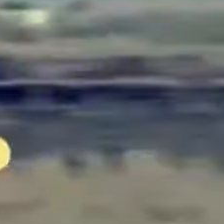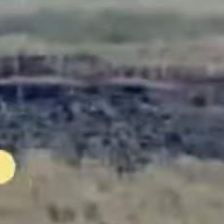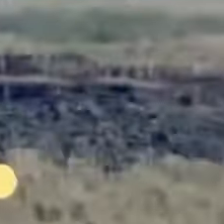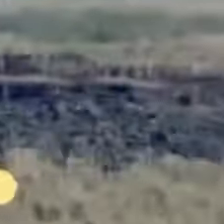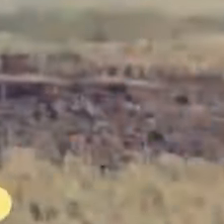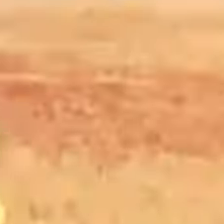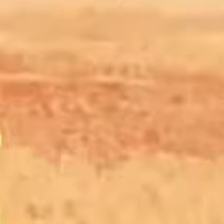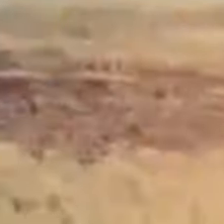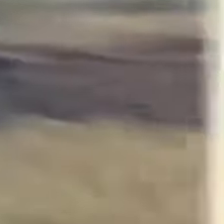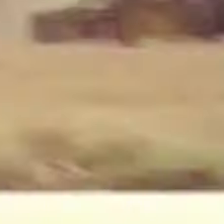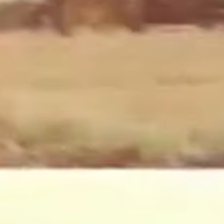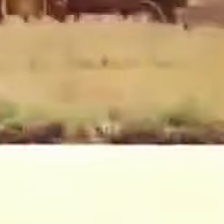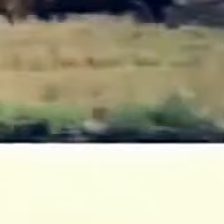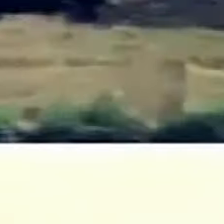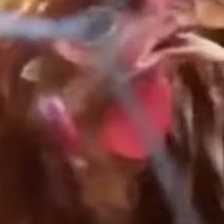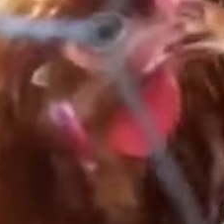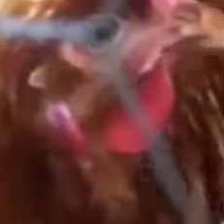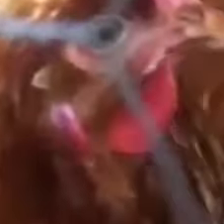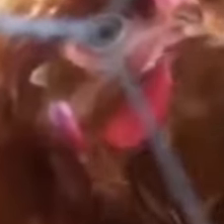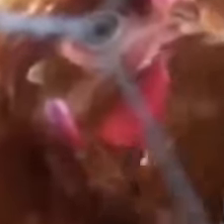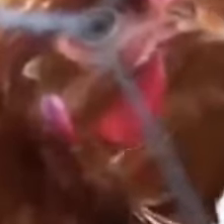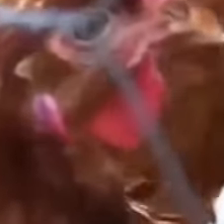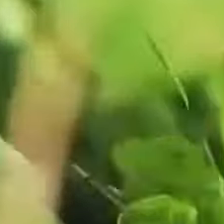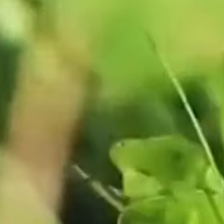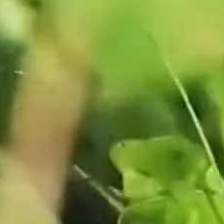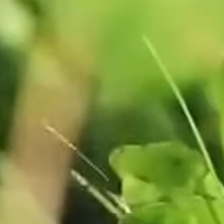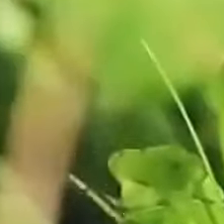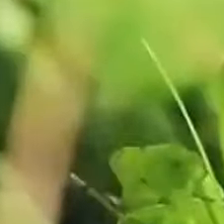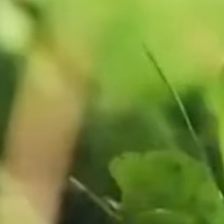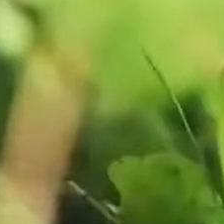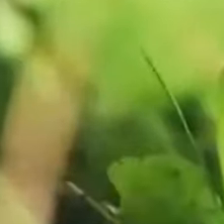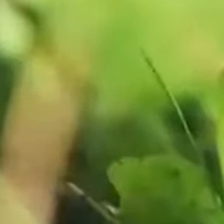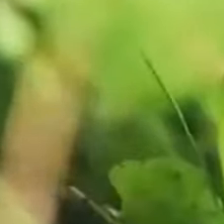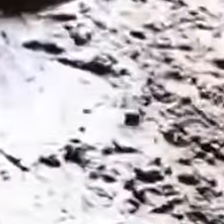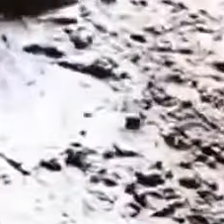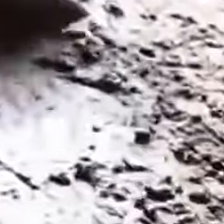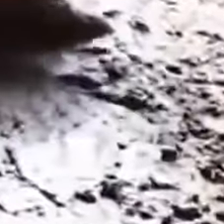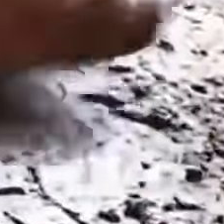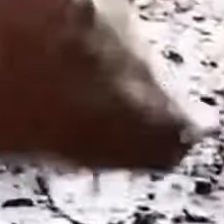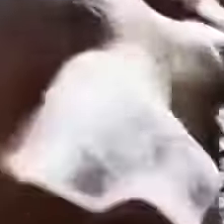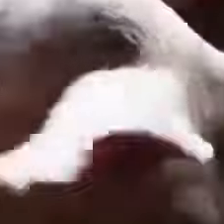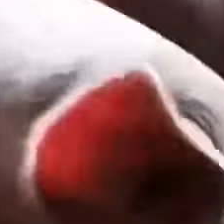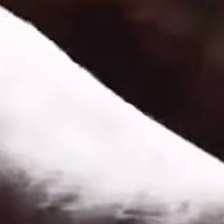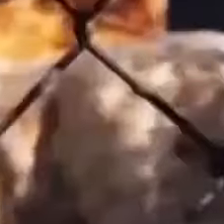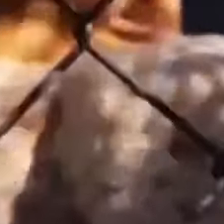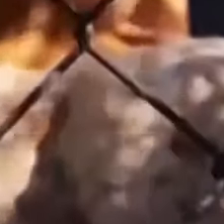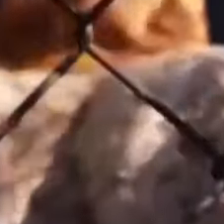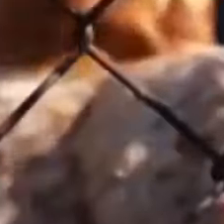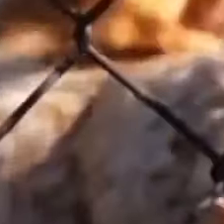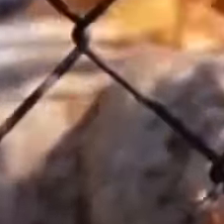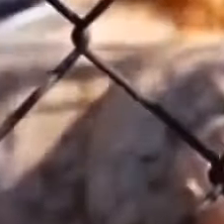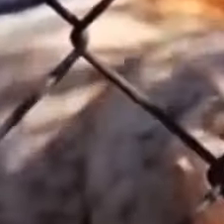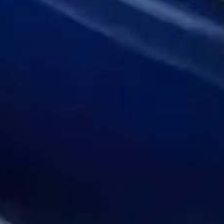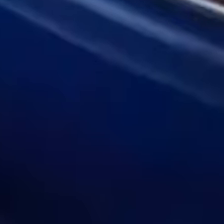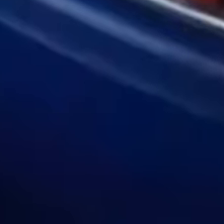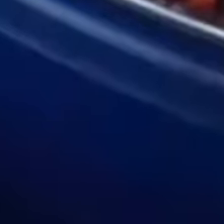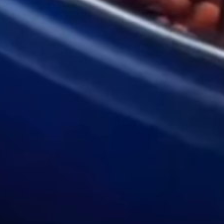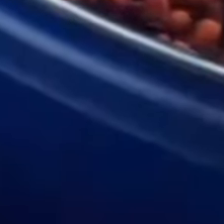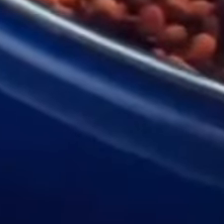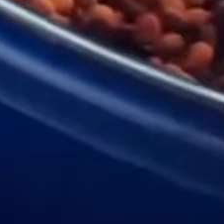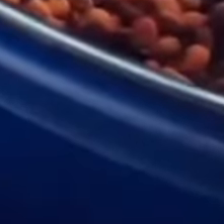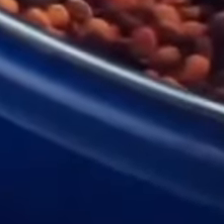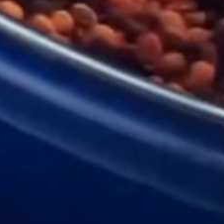Kudla kwempilo, food for life. an agricultural program that